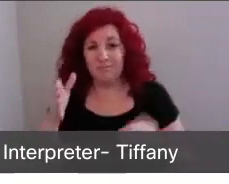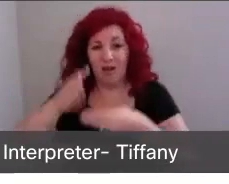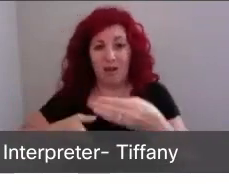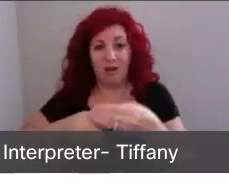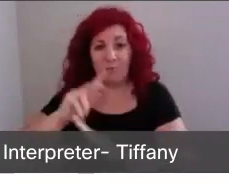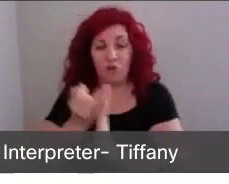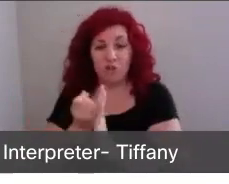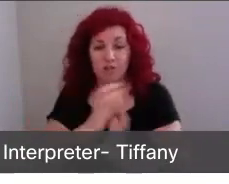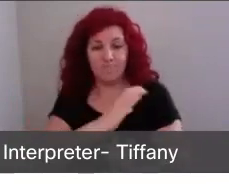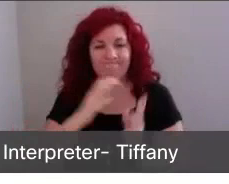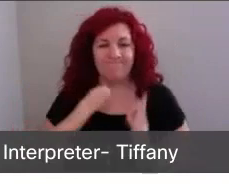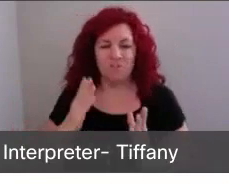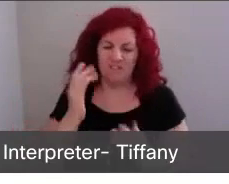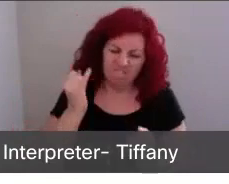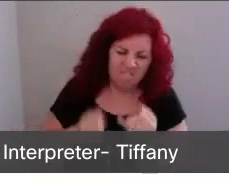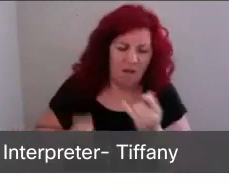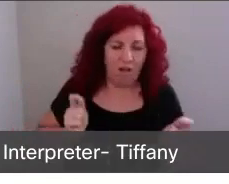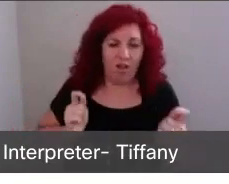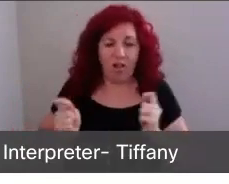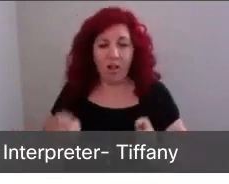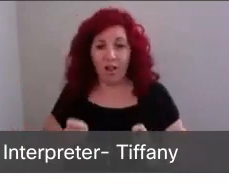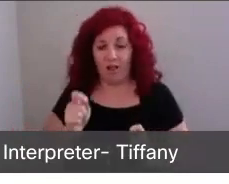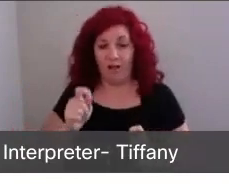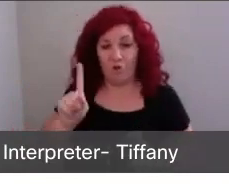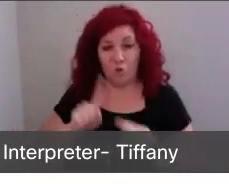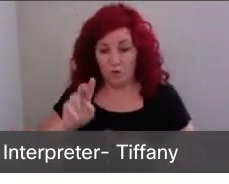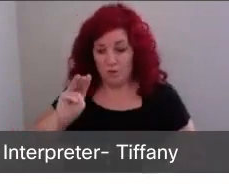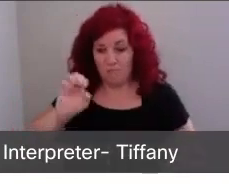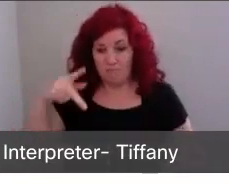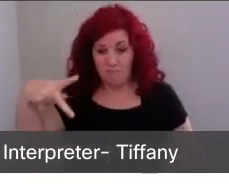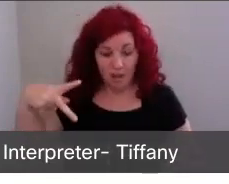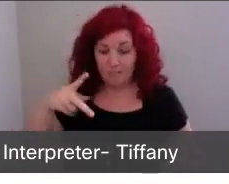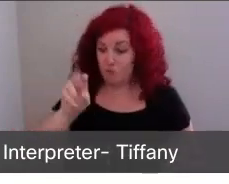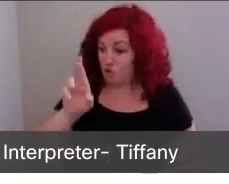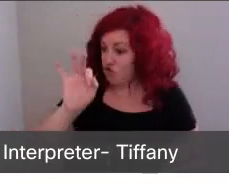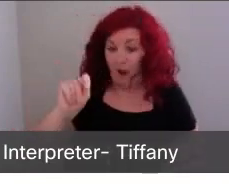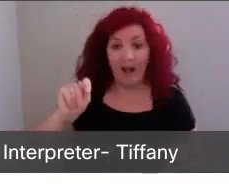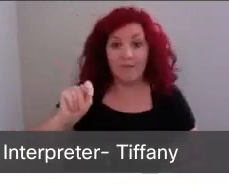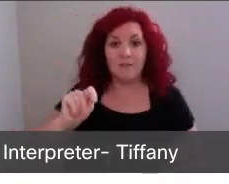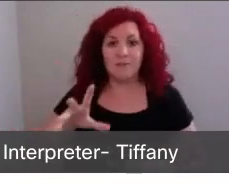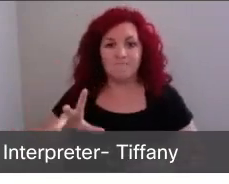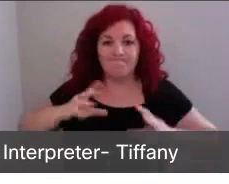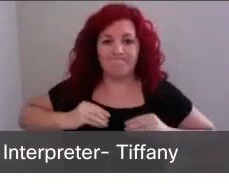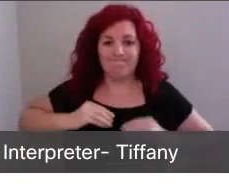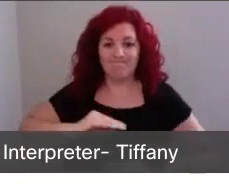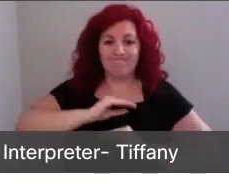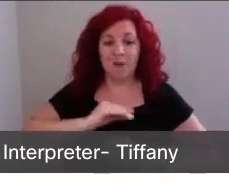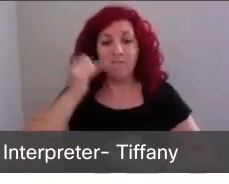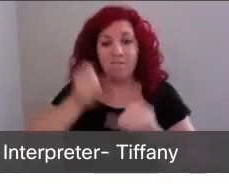commissioners will do their final revisions to the draft maps and adopt final maps in late December, hopefully, or early